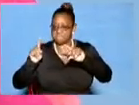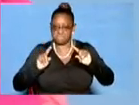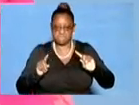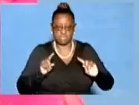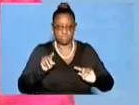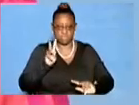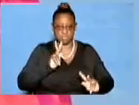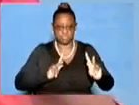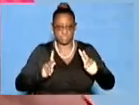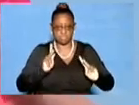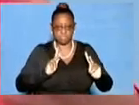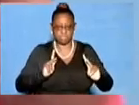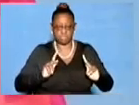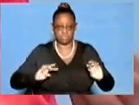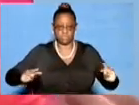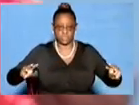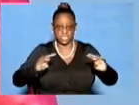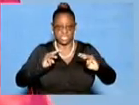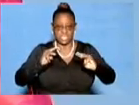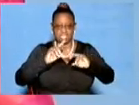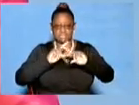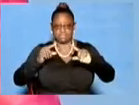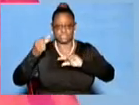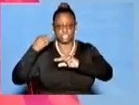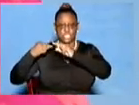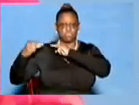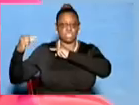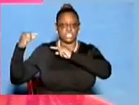life, from all different generations.